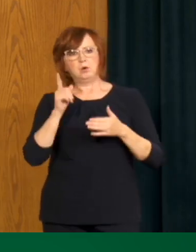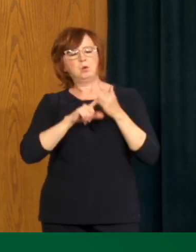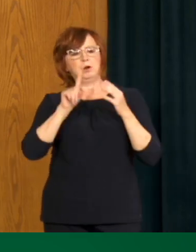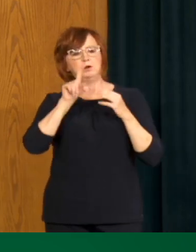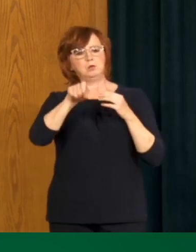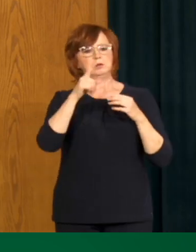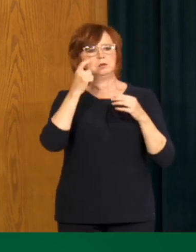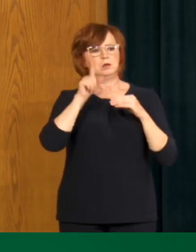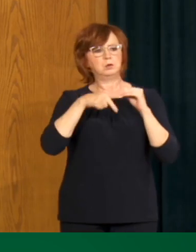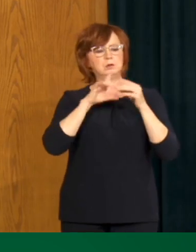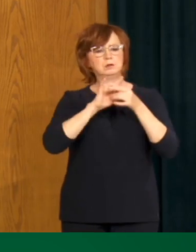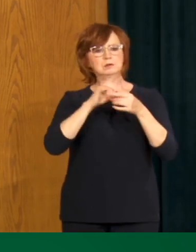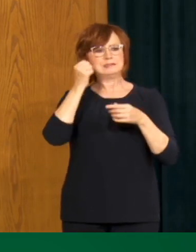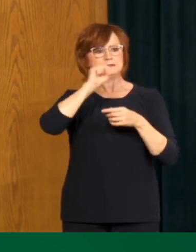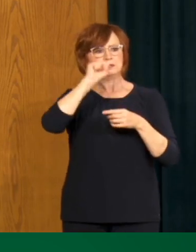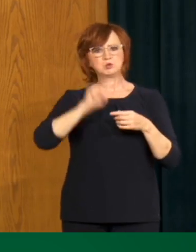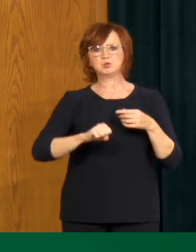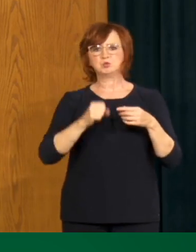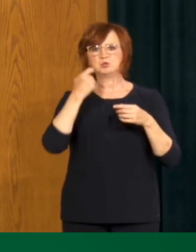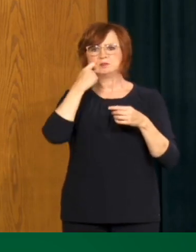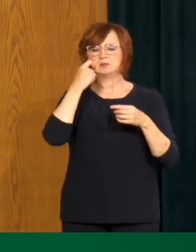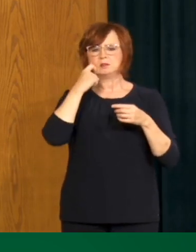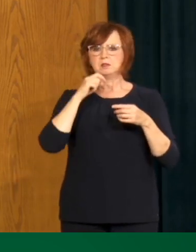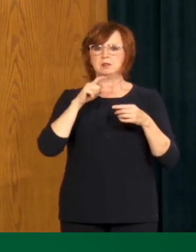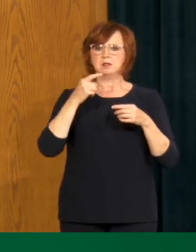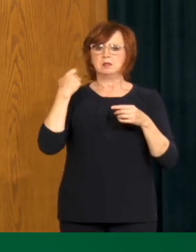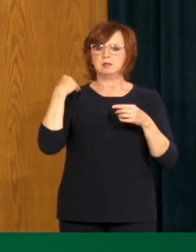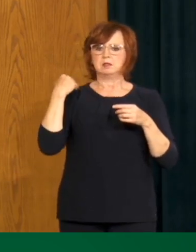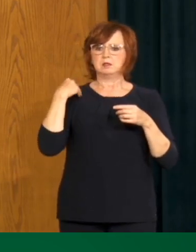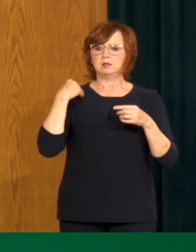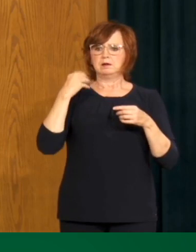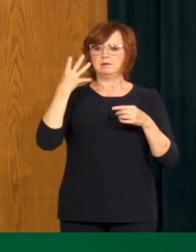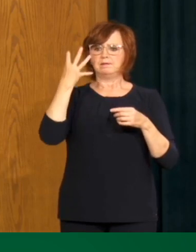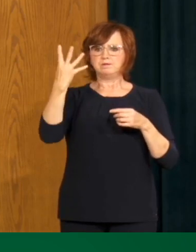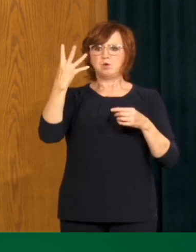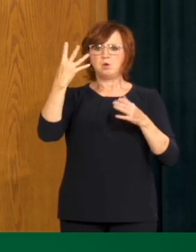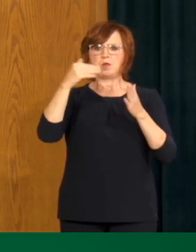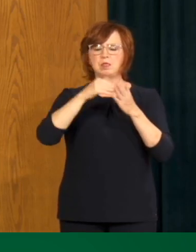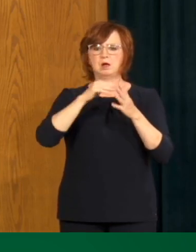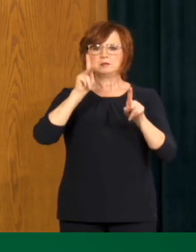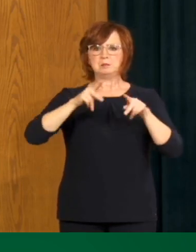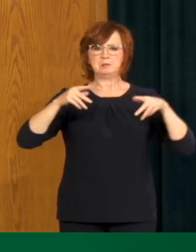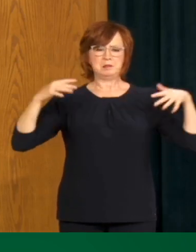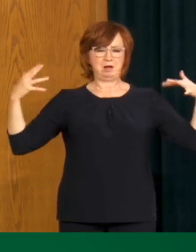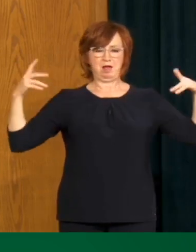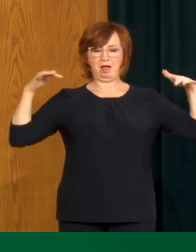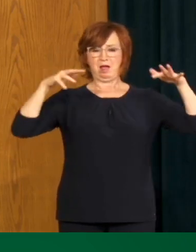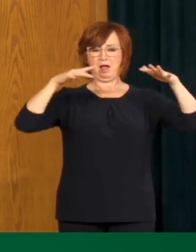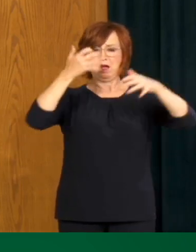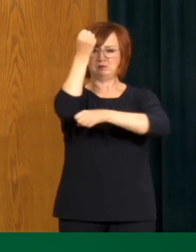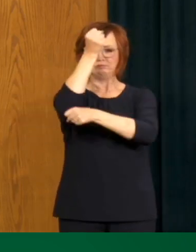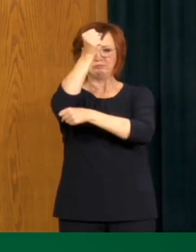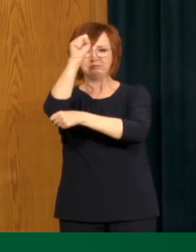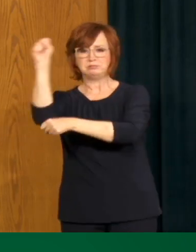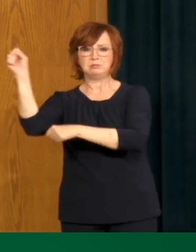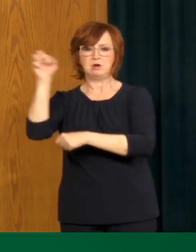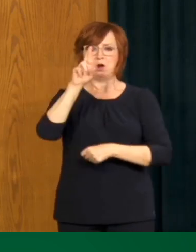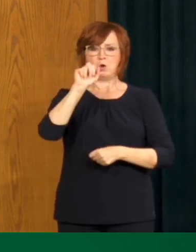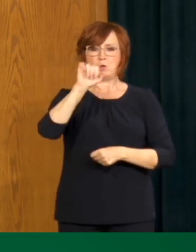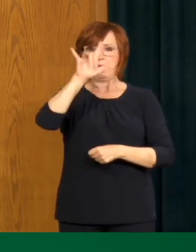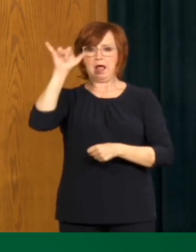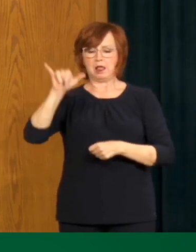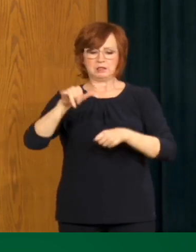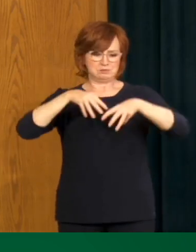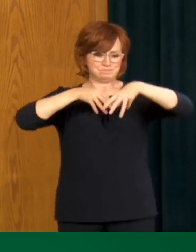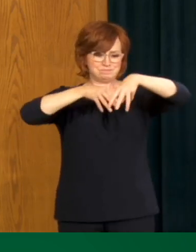guess I'm specifically interested in the big rally they had here, like 4,000 people. I know there have been rallies elsewhere, and there wasn't a lot of